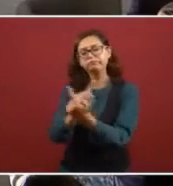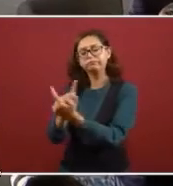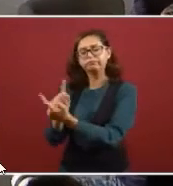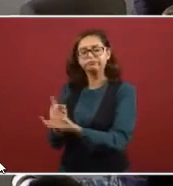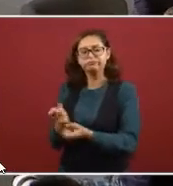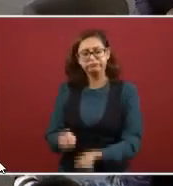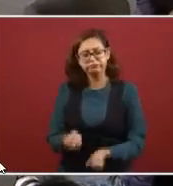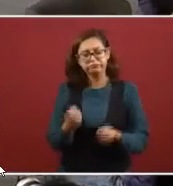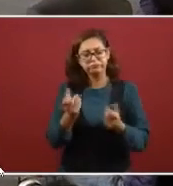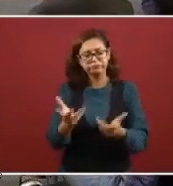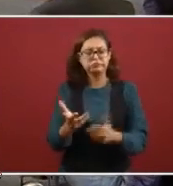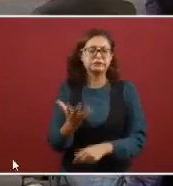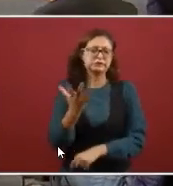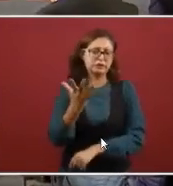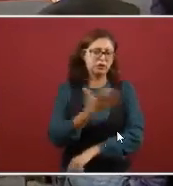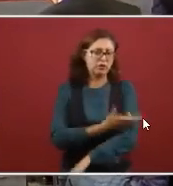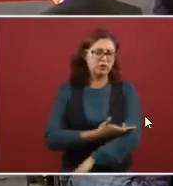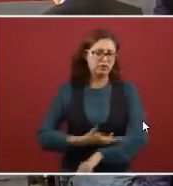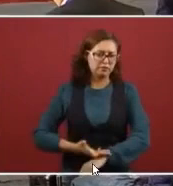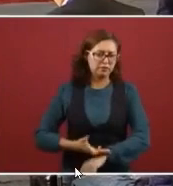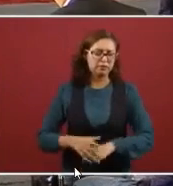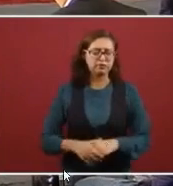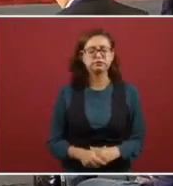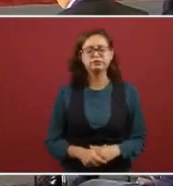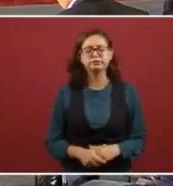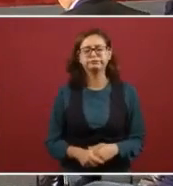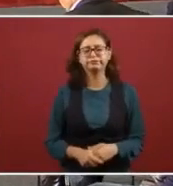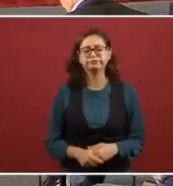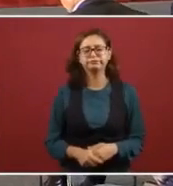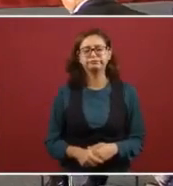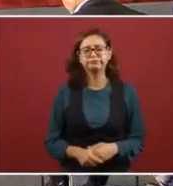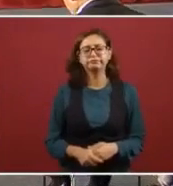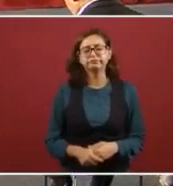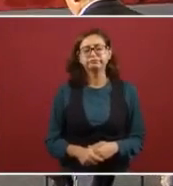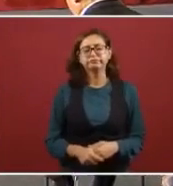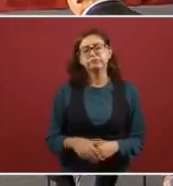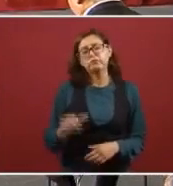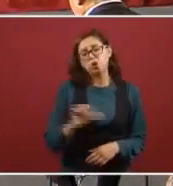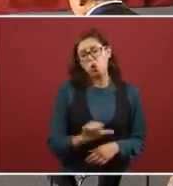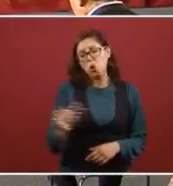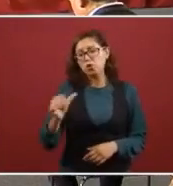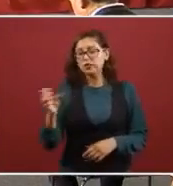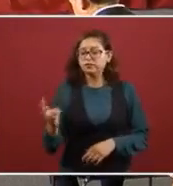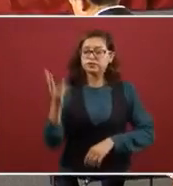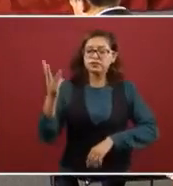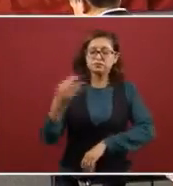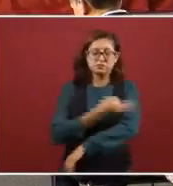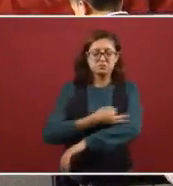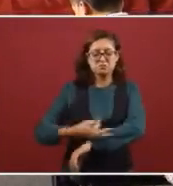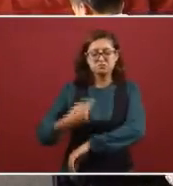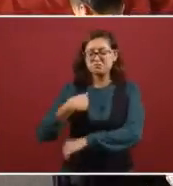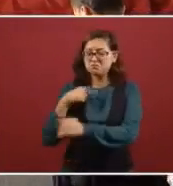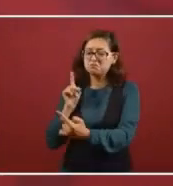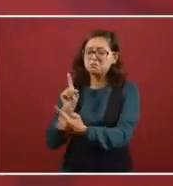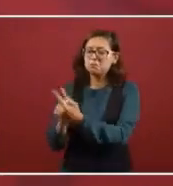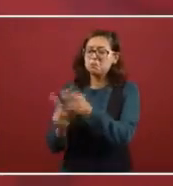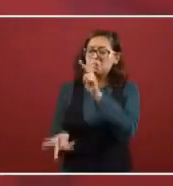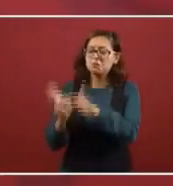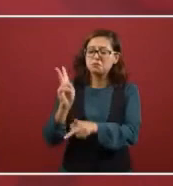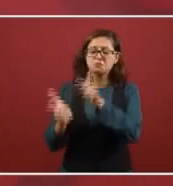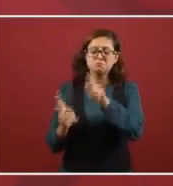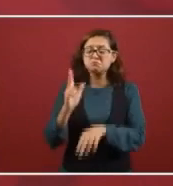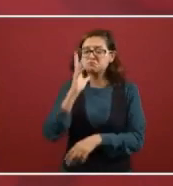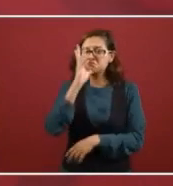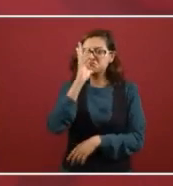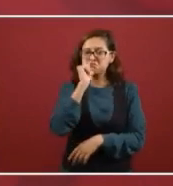love from Mexico for 5 of the people that had. I could only speak with 5. The other 3 I wasn't able